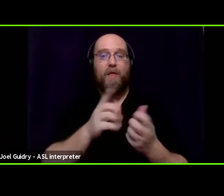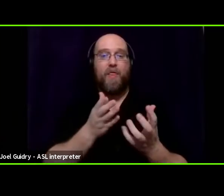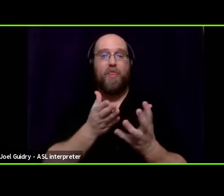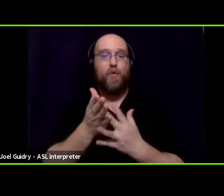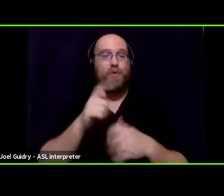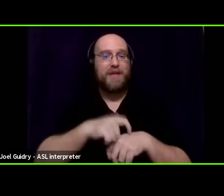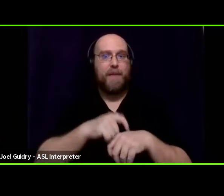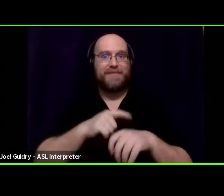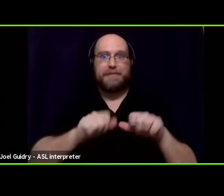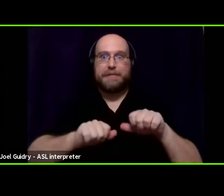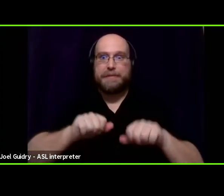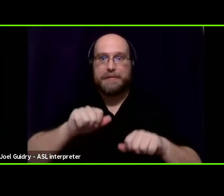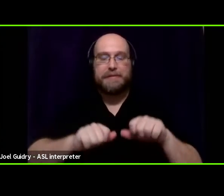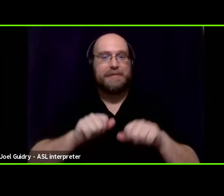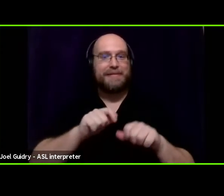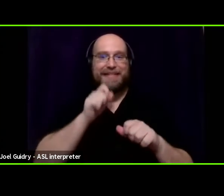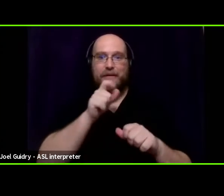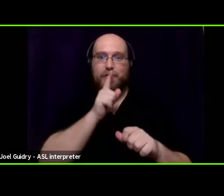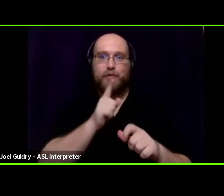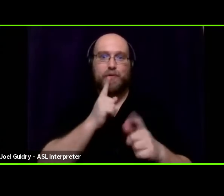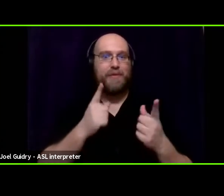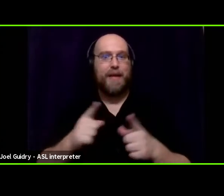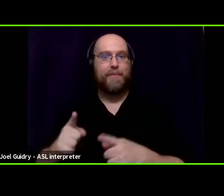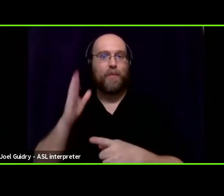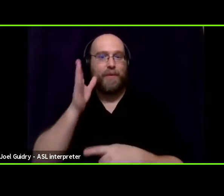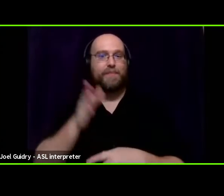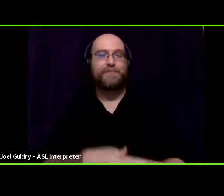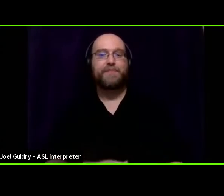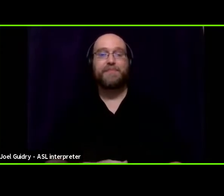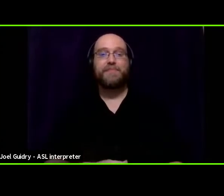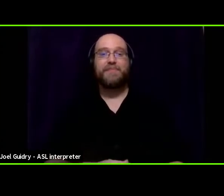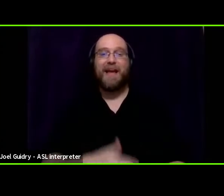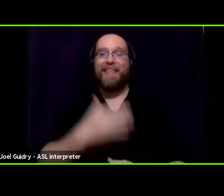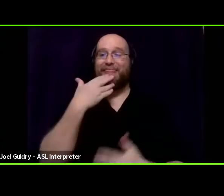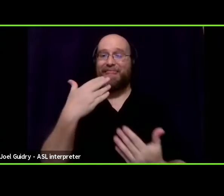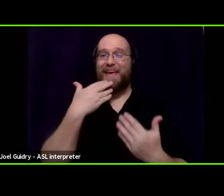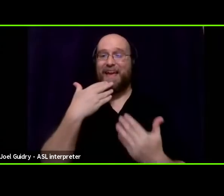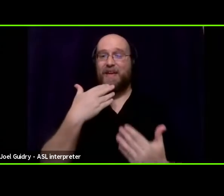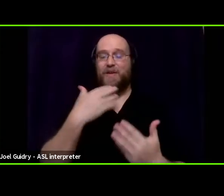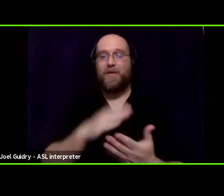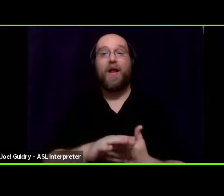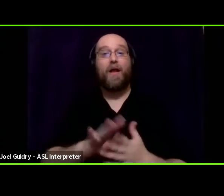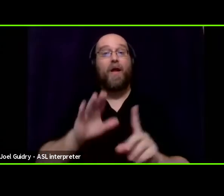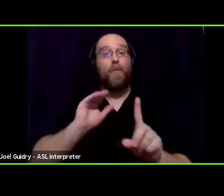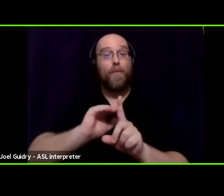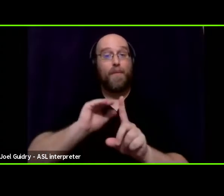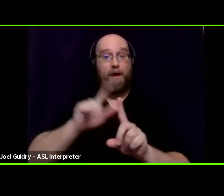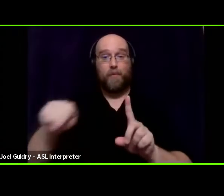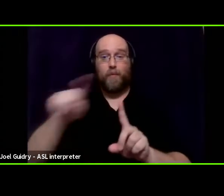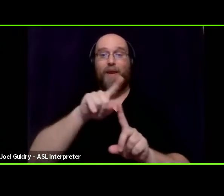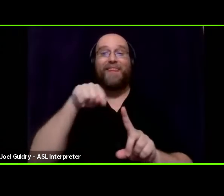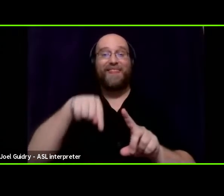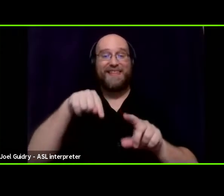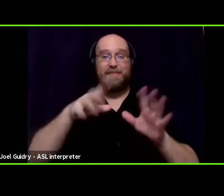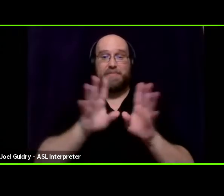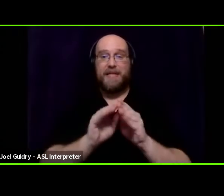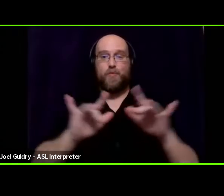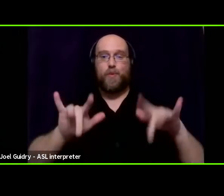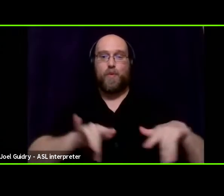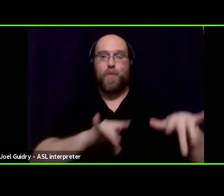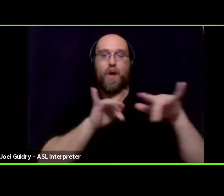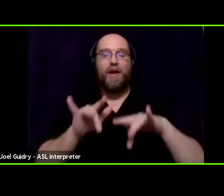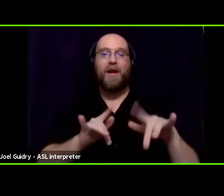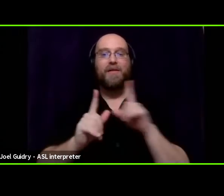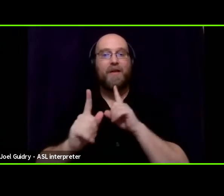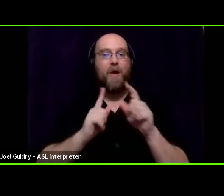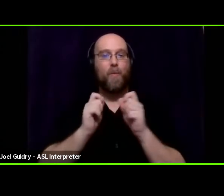So thank you for participating today. Just a reminder that that this is being recorded. Talk to your colleagues. Please share this